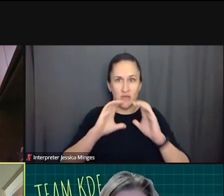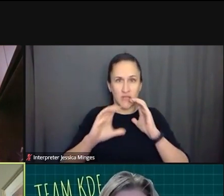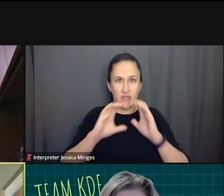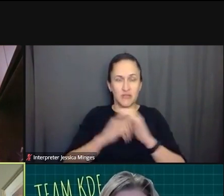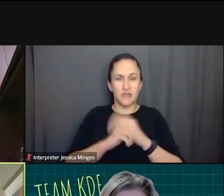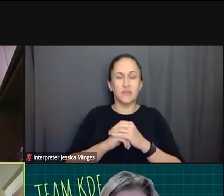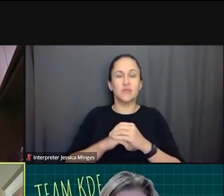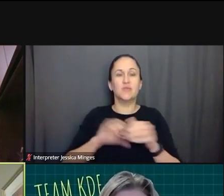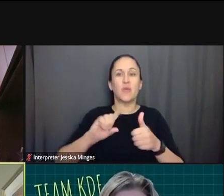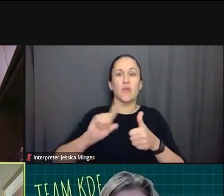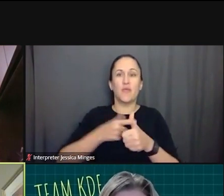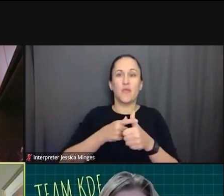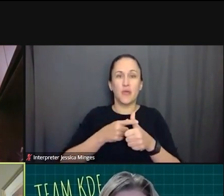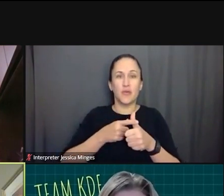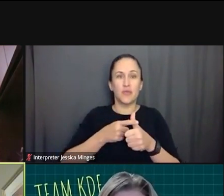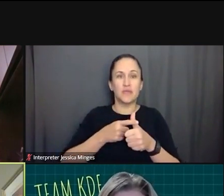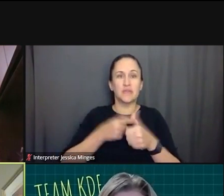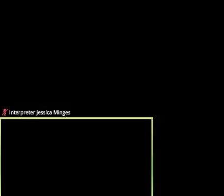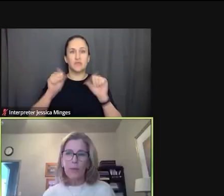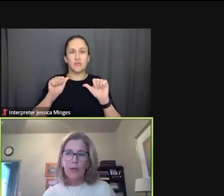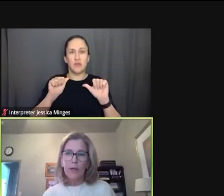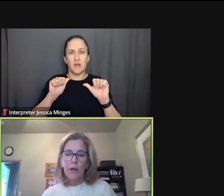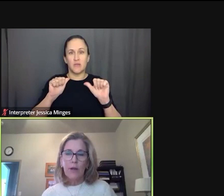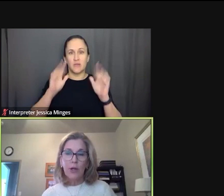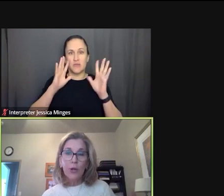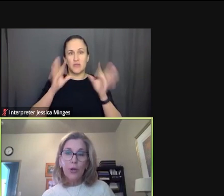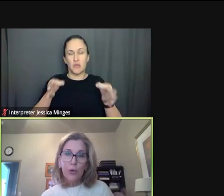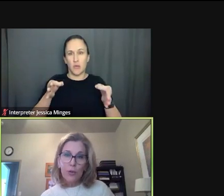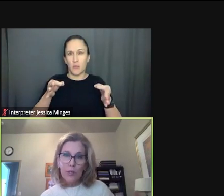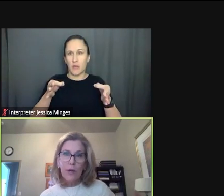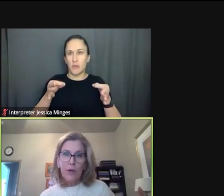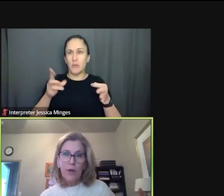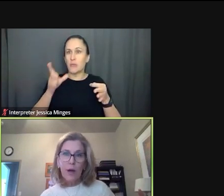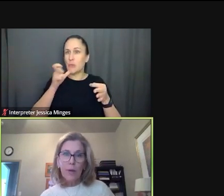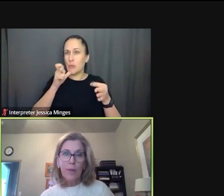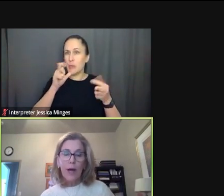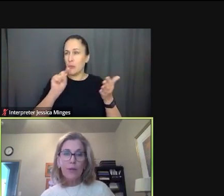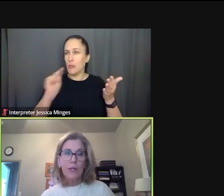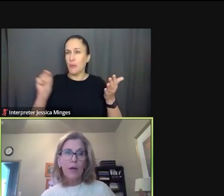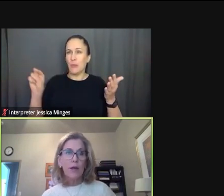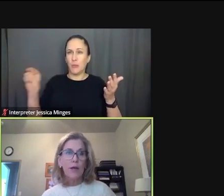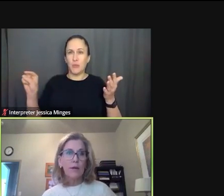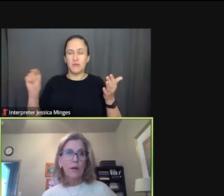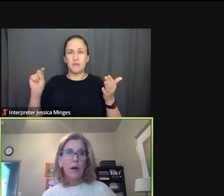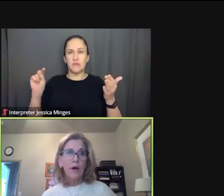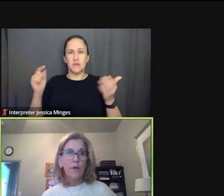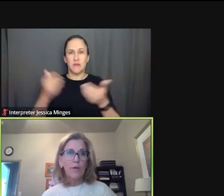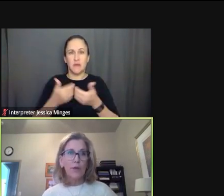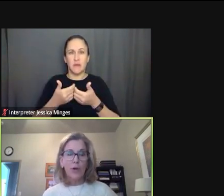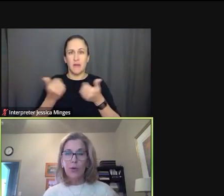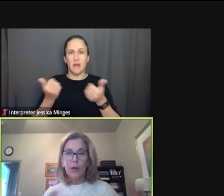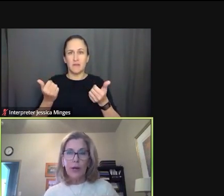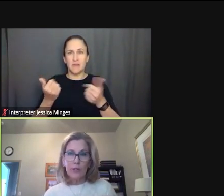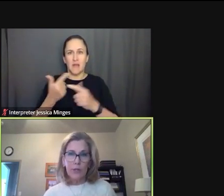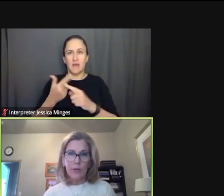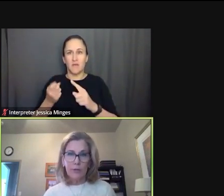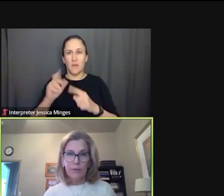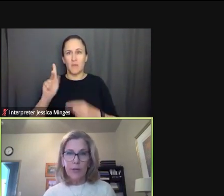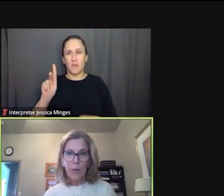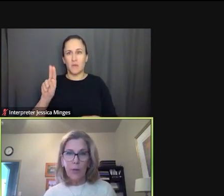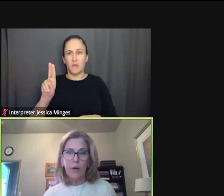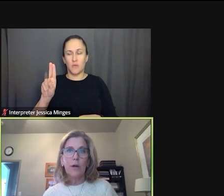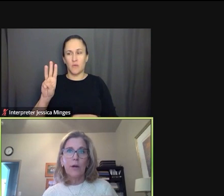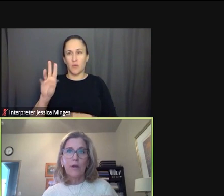So the first and foremost is trying to determine the who's outside of the Cool